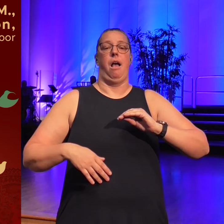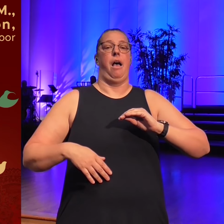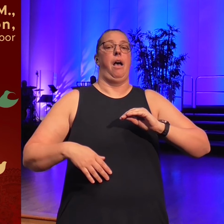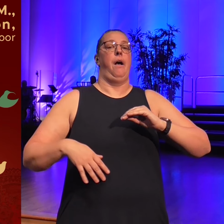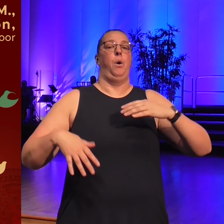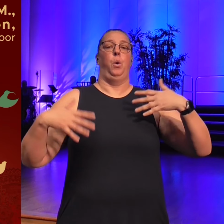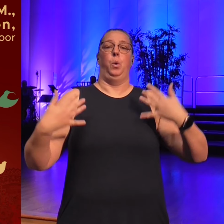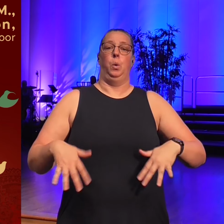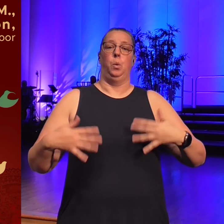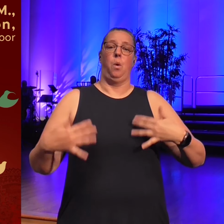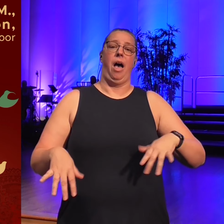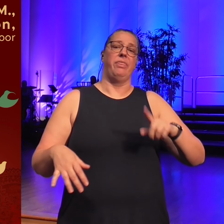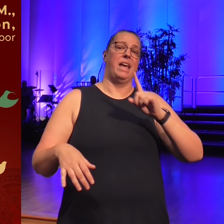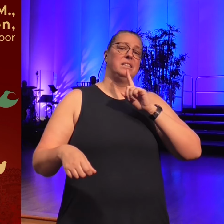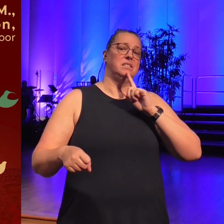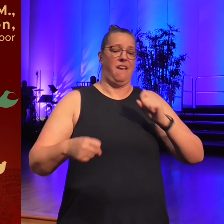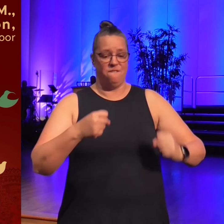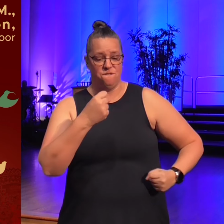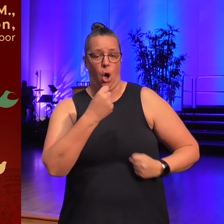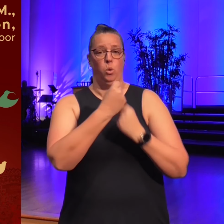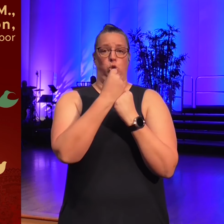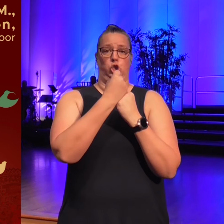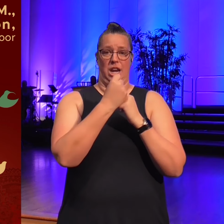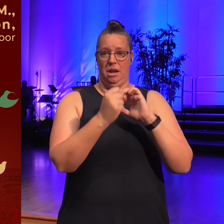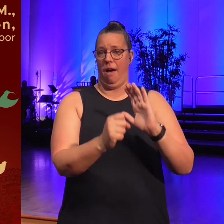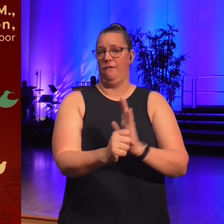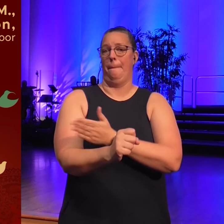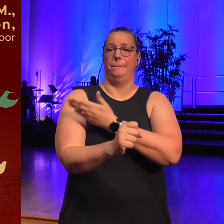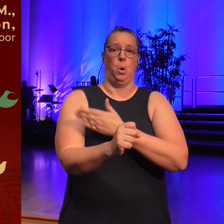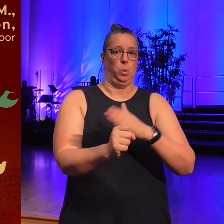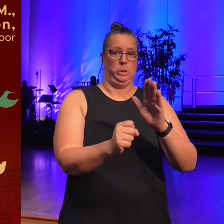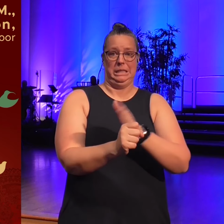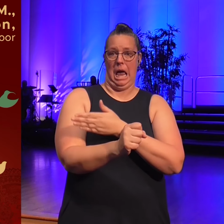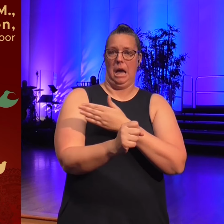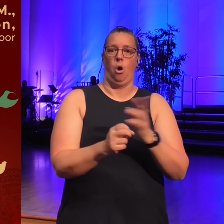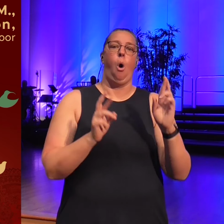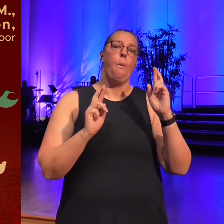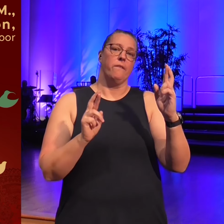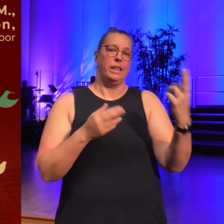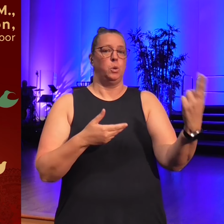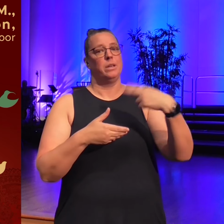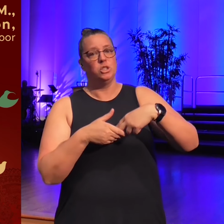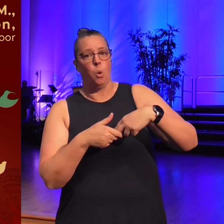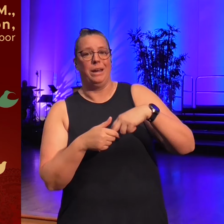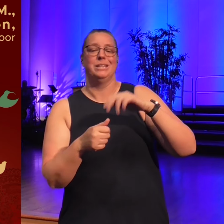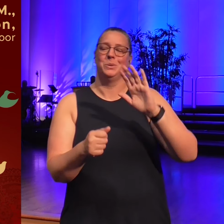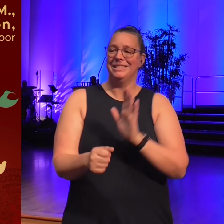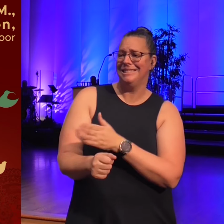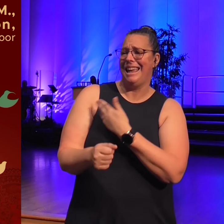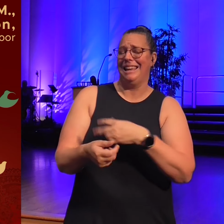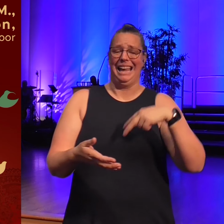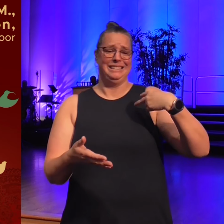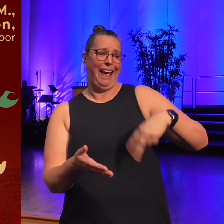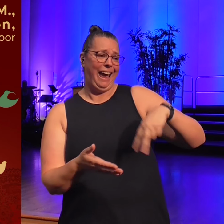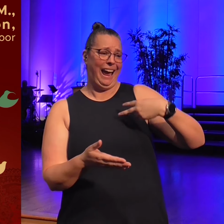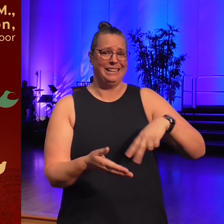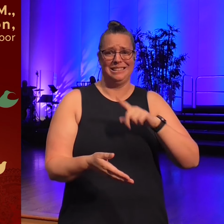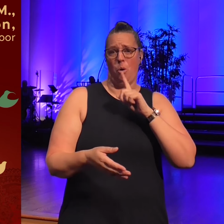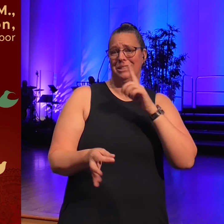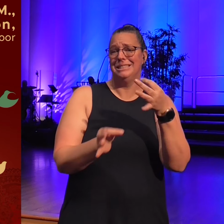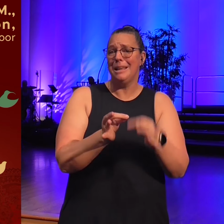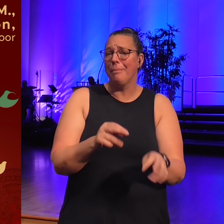container of devotion that they weave with their music, I hope that you will consider joining us. You can sing along, you can dance along, and you can just